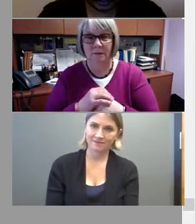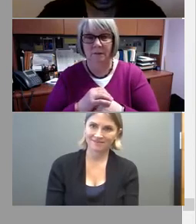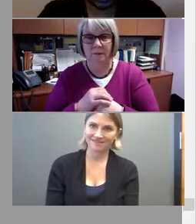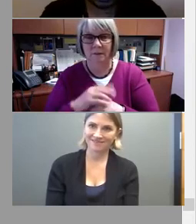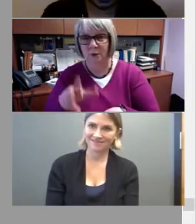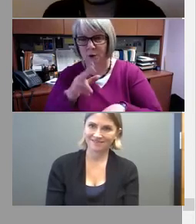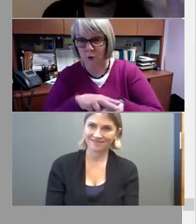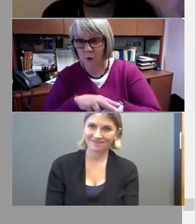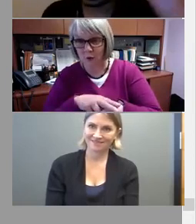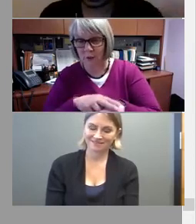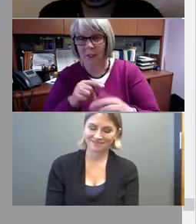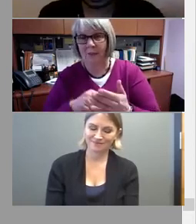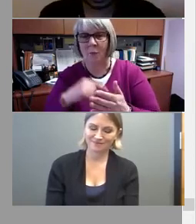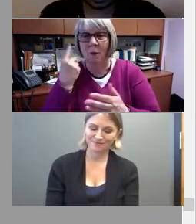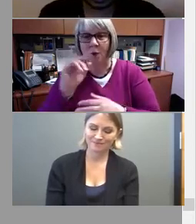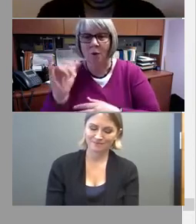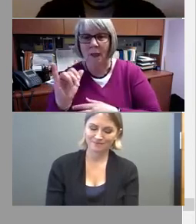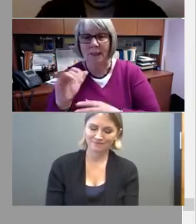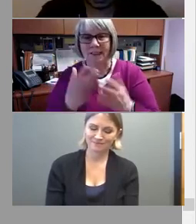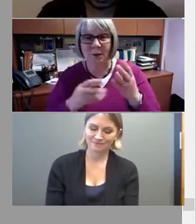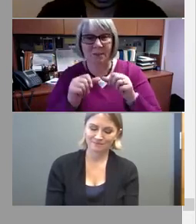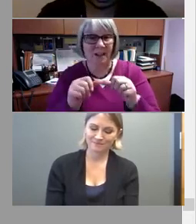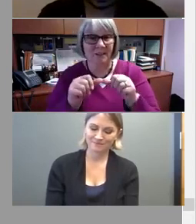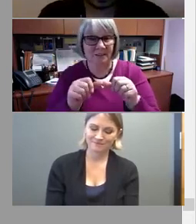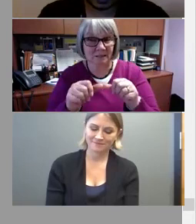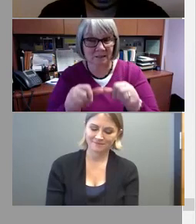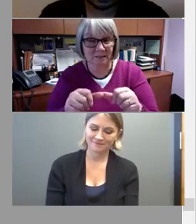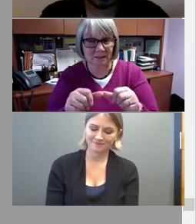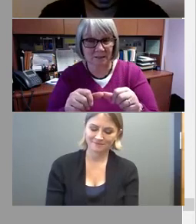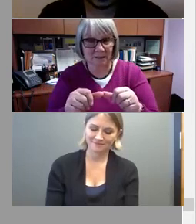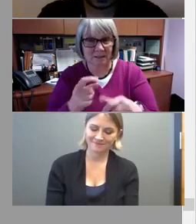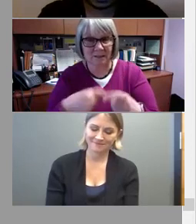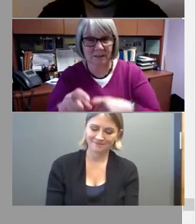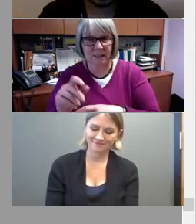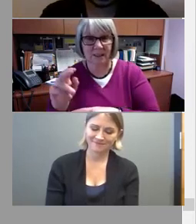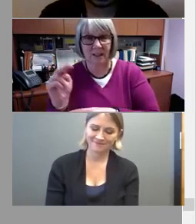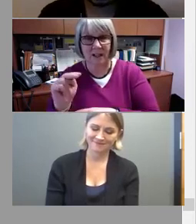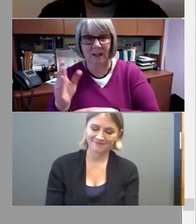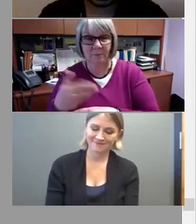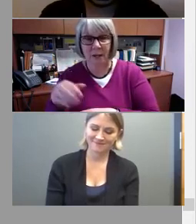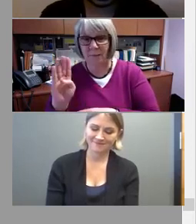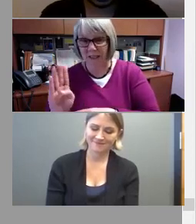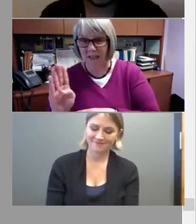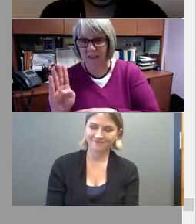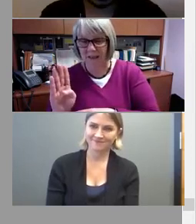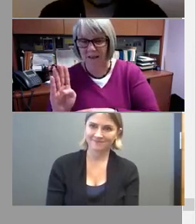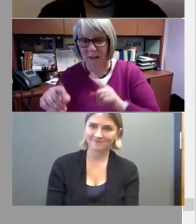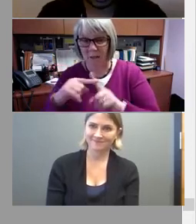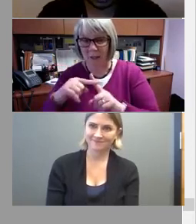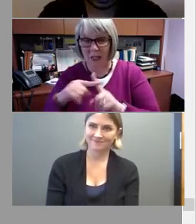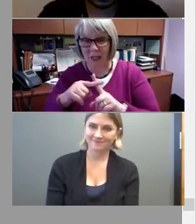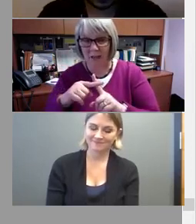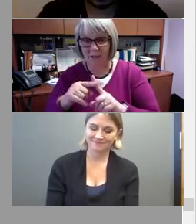Usually it is going to look like some constant times T of n by v plus of